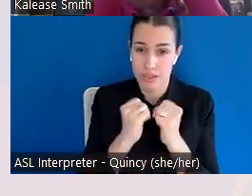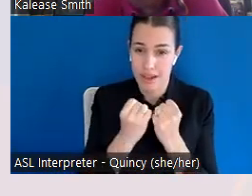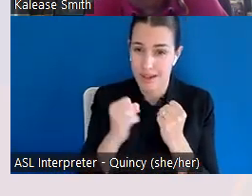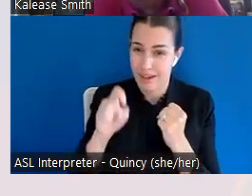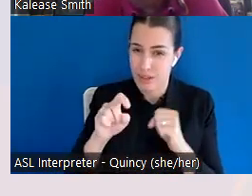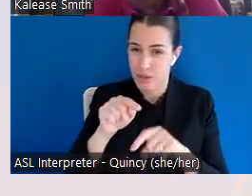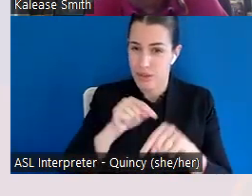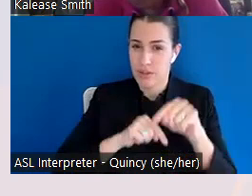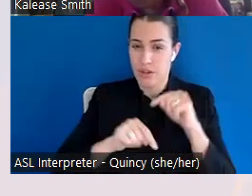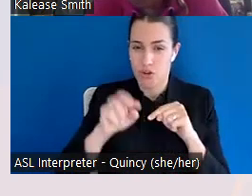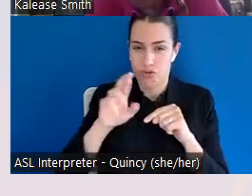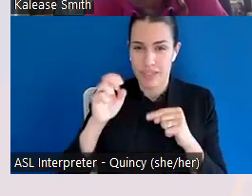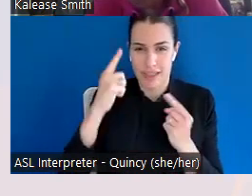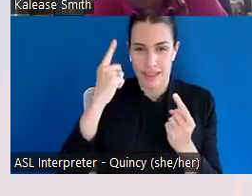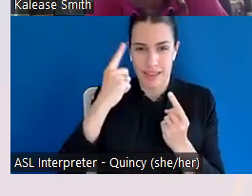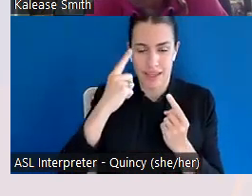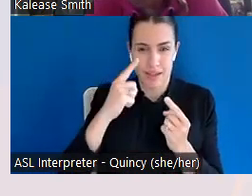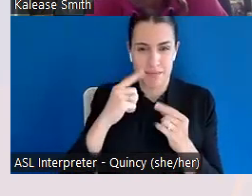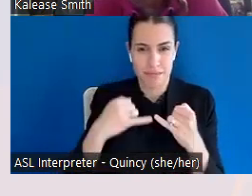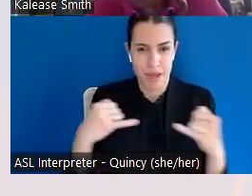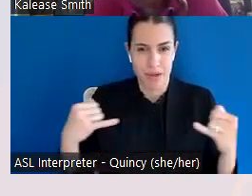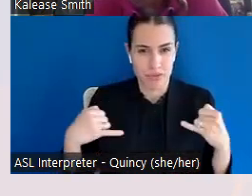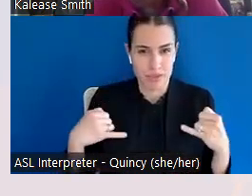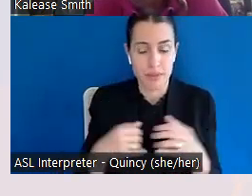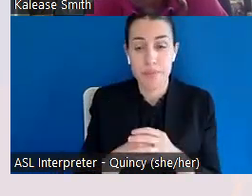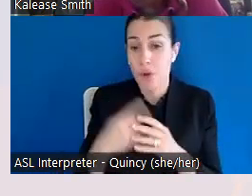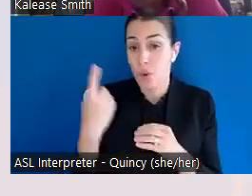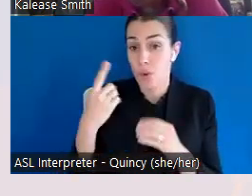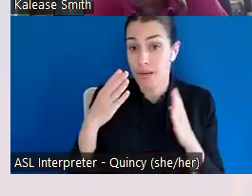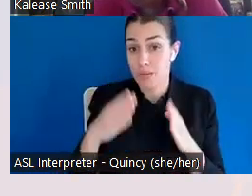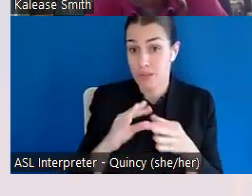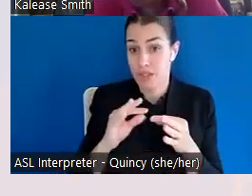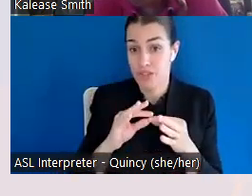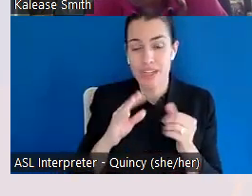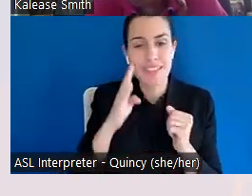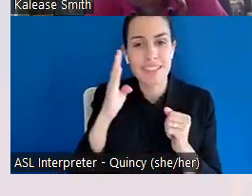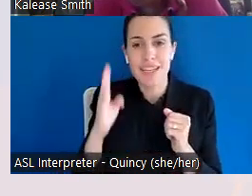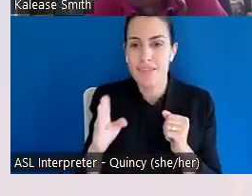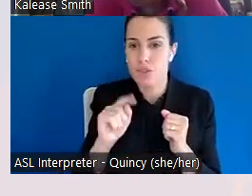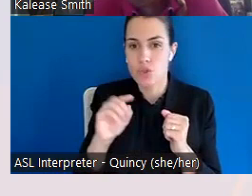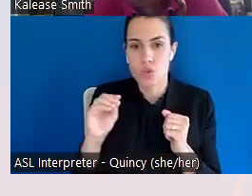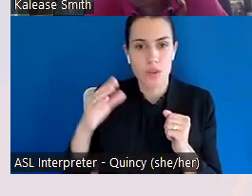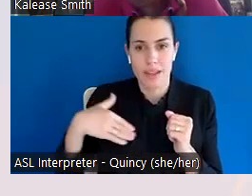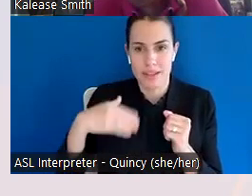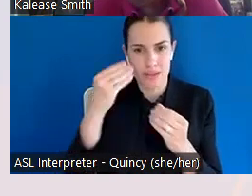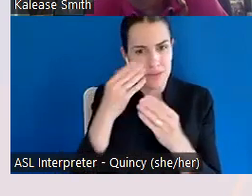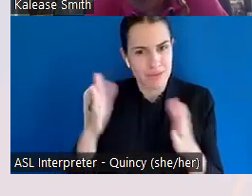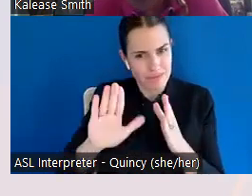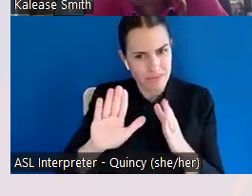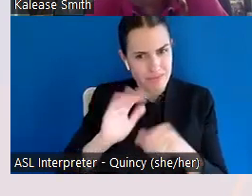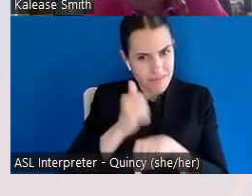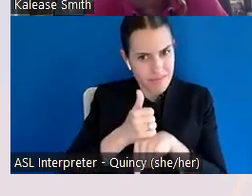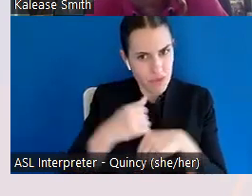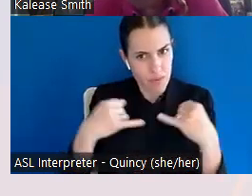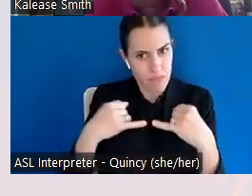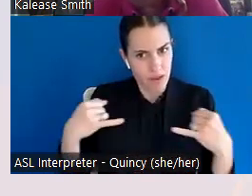boundary crossings. And as one person in the chat said earlier, it's never too late to reassert your boundaries or create boundaries with individuals.